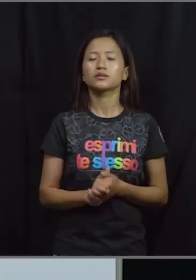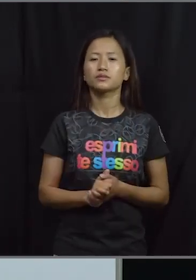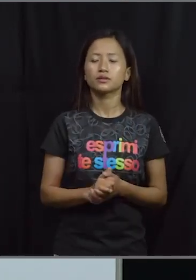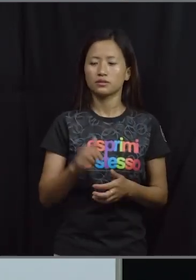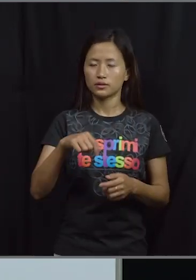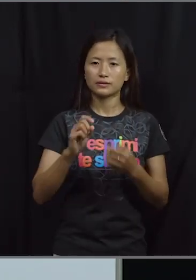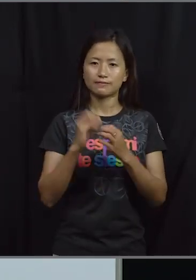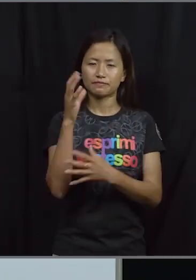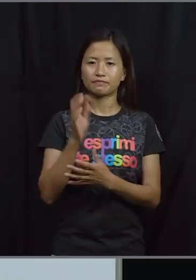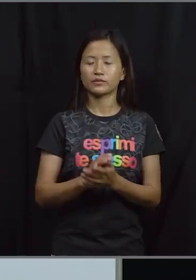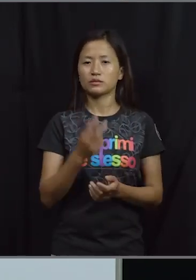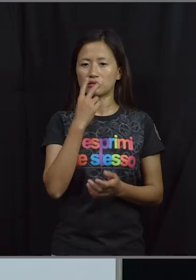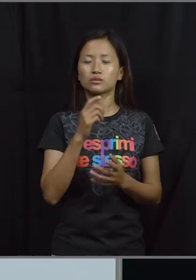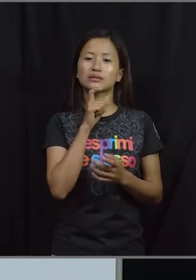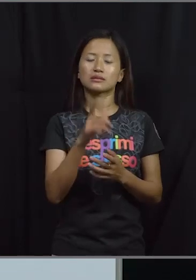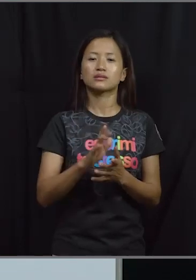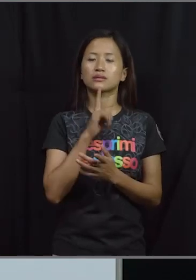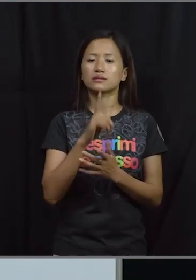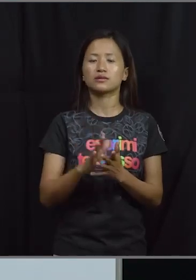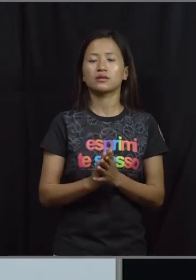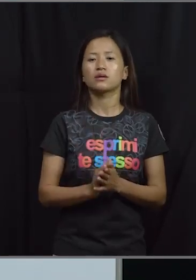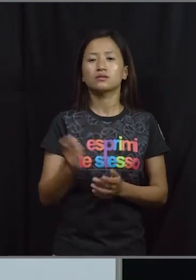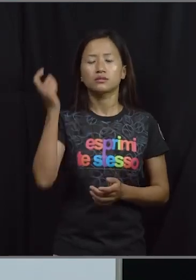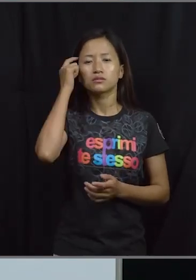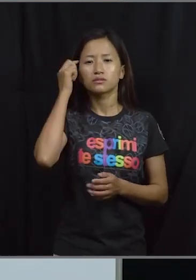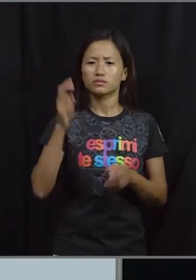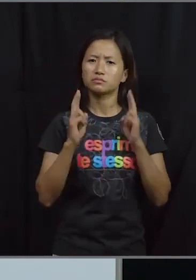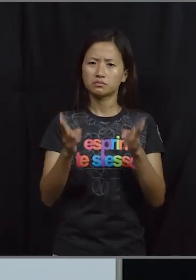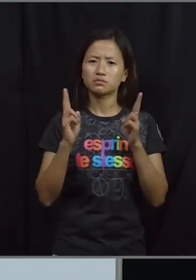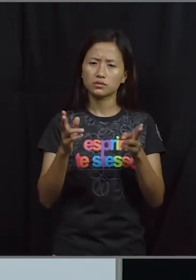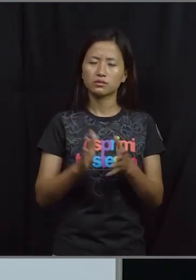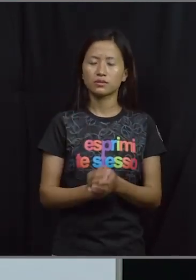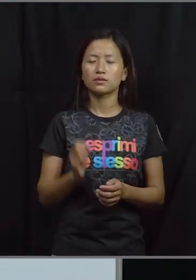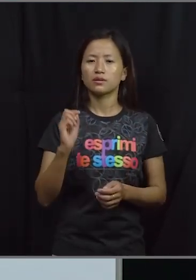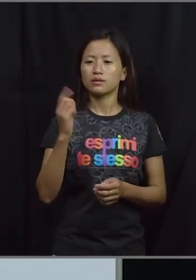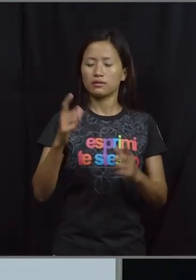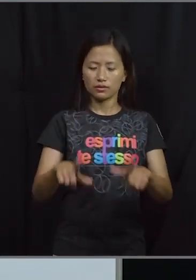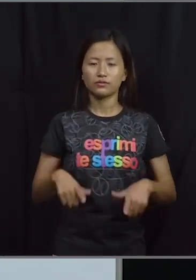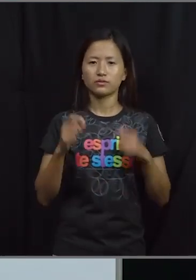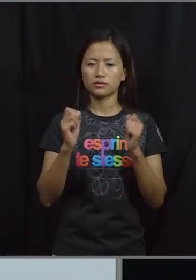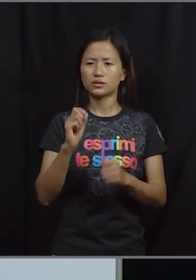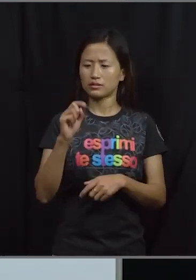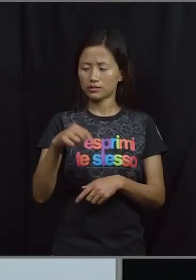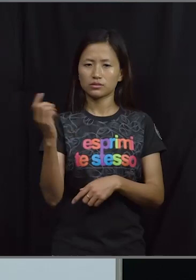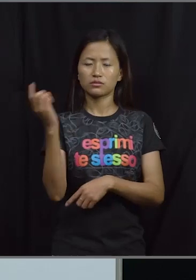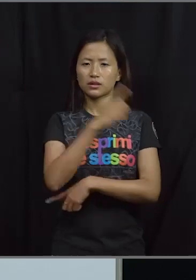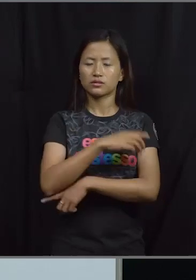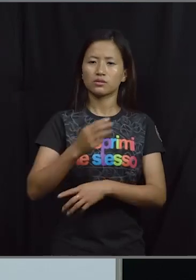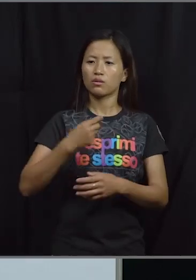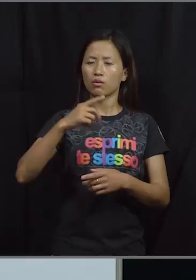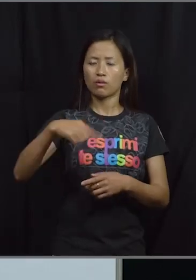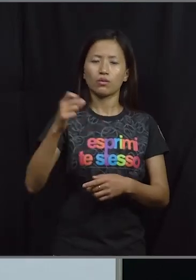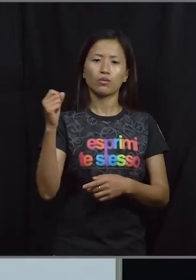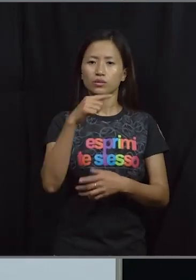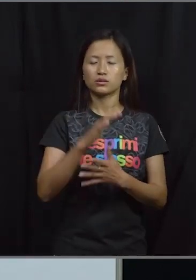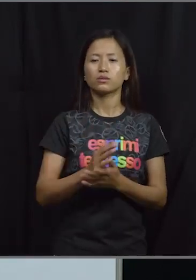cannot predict, or we cannot think about normal life for a day or two. It's emergency, and therefore in such like situation, we do not